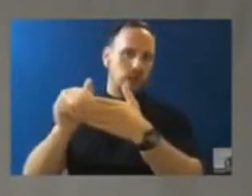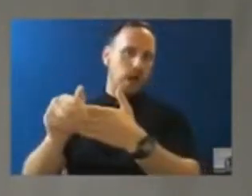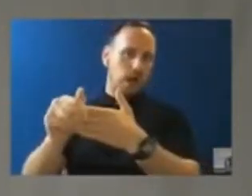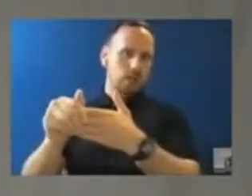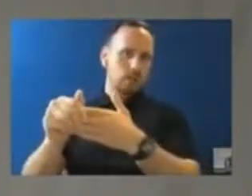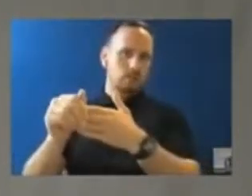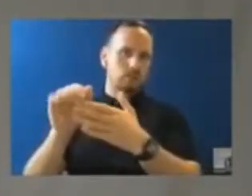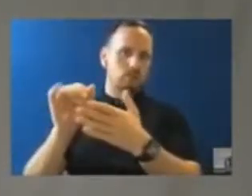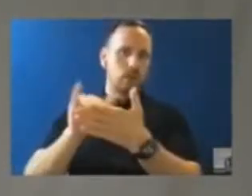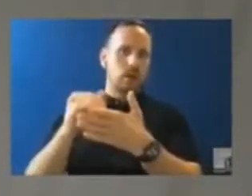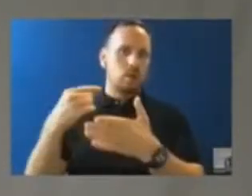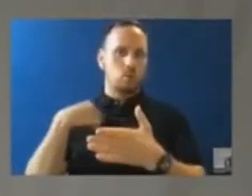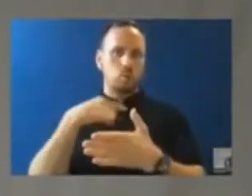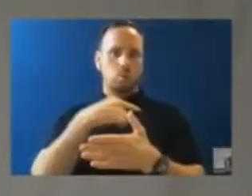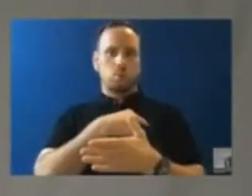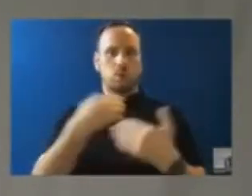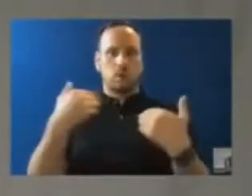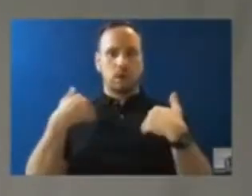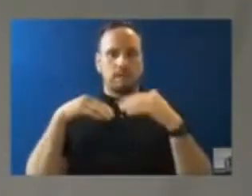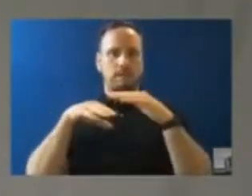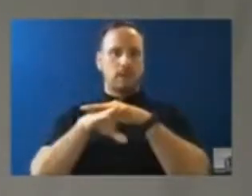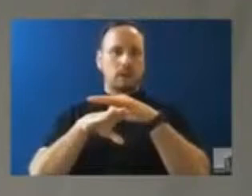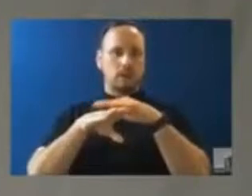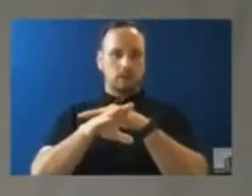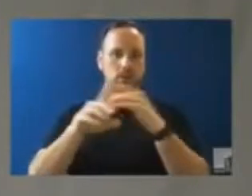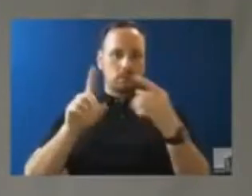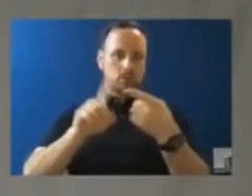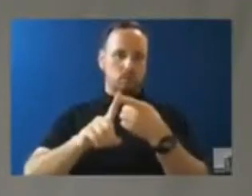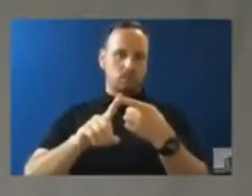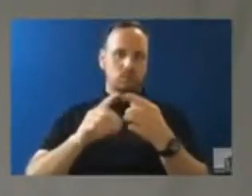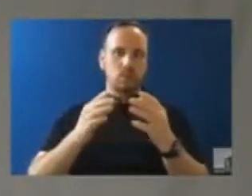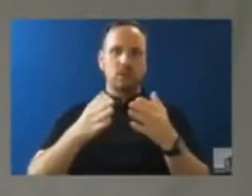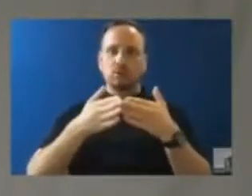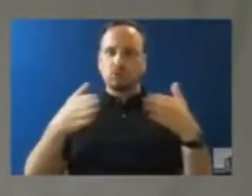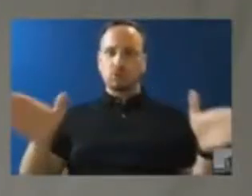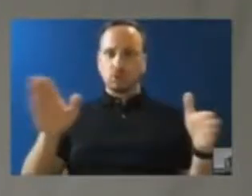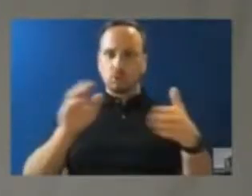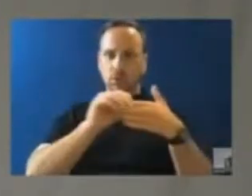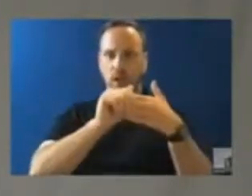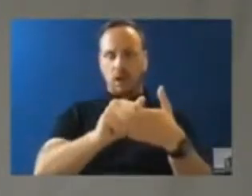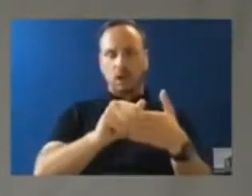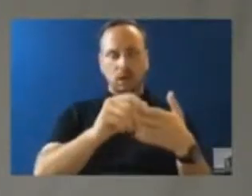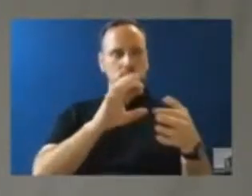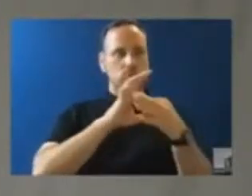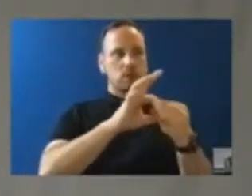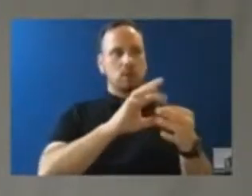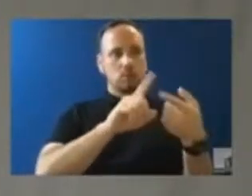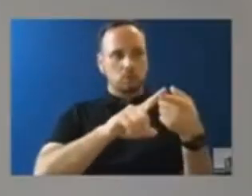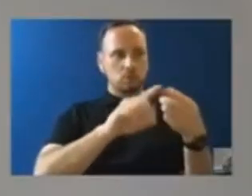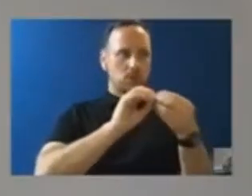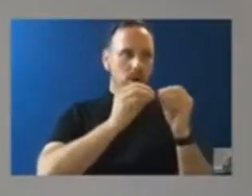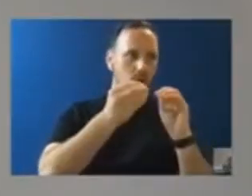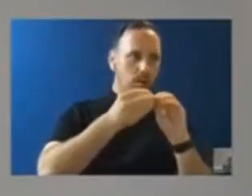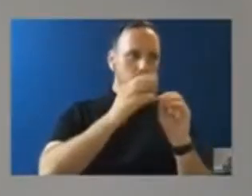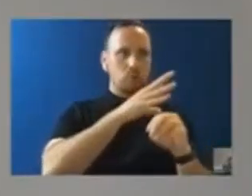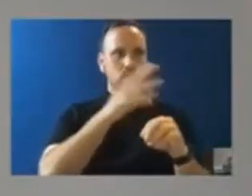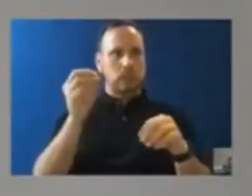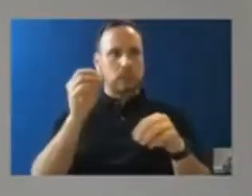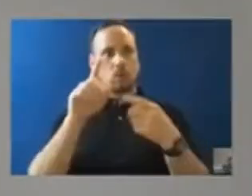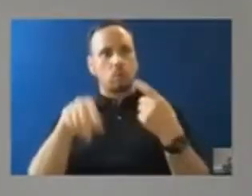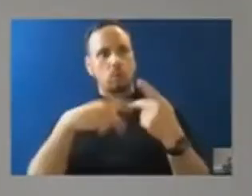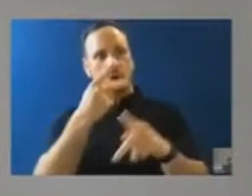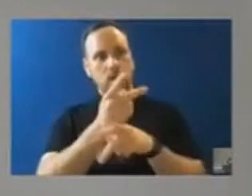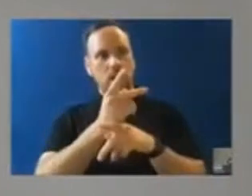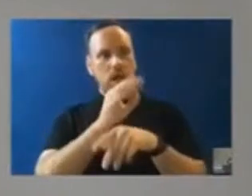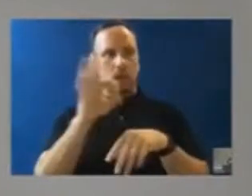have access to. General guidance in terms of the numbers and what kind of consultation we would need to have